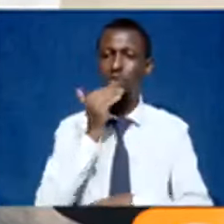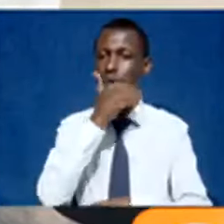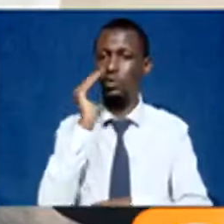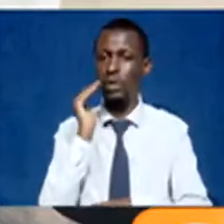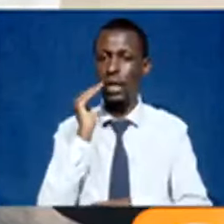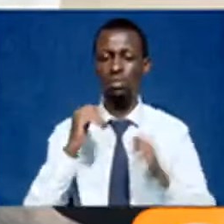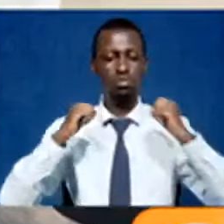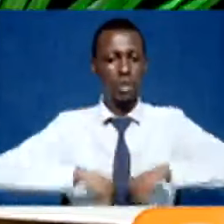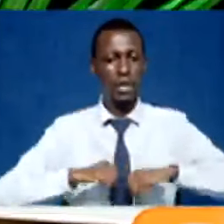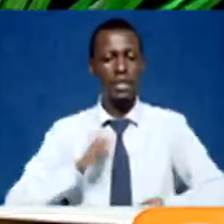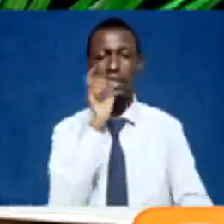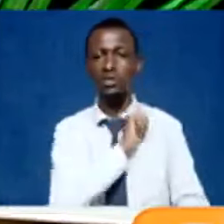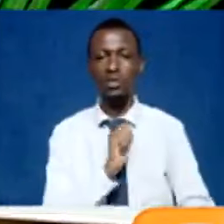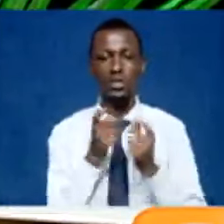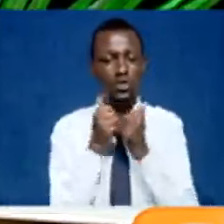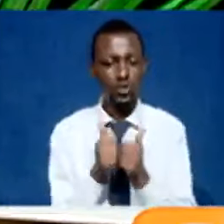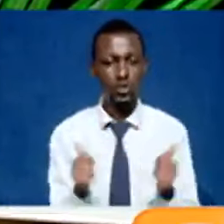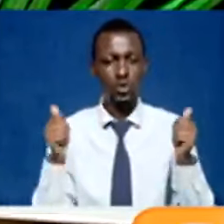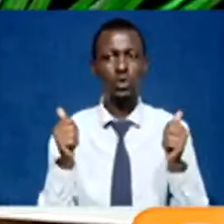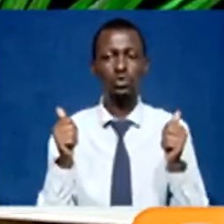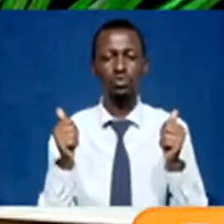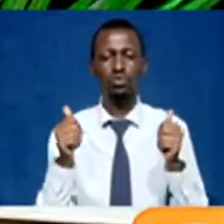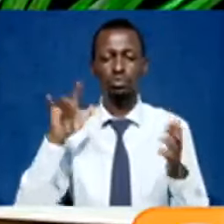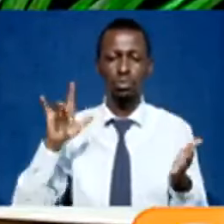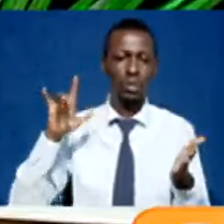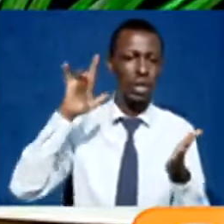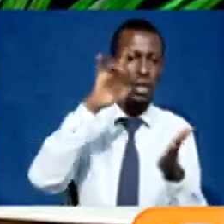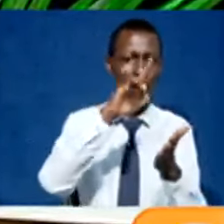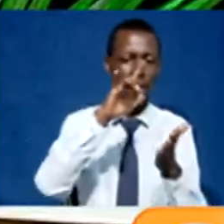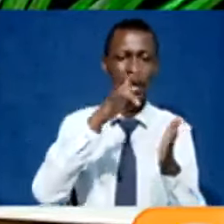and they have agreed to end any air travel restrictions between both countries.